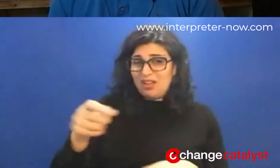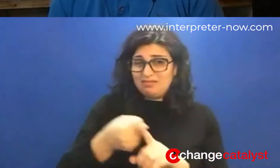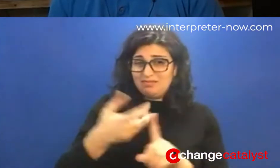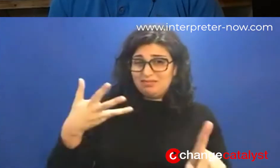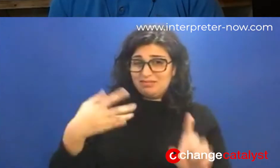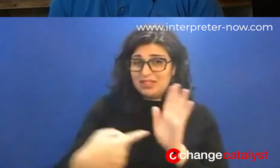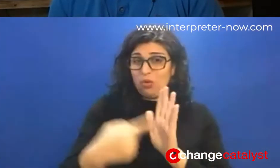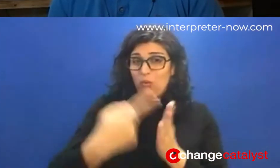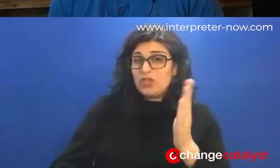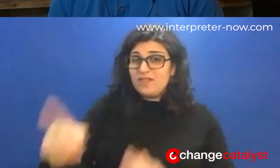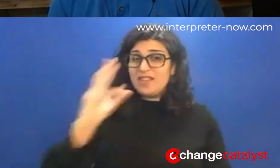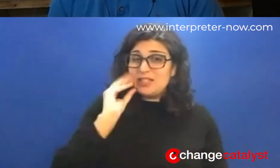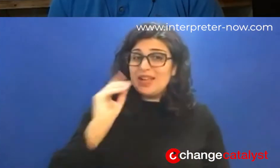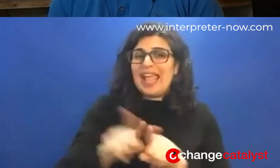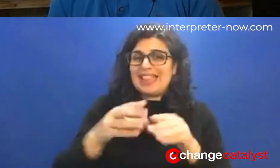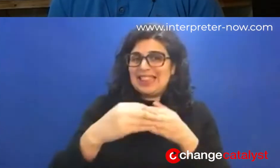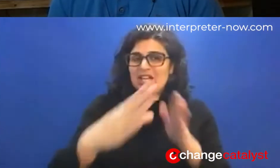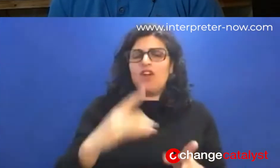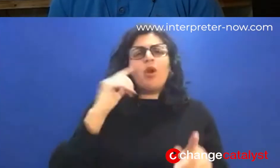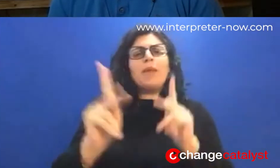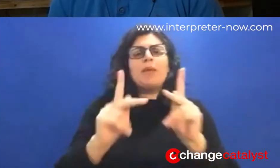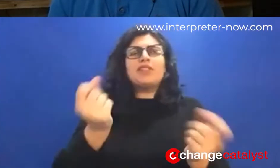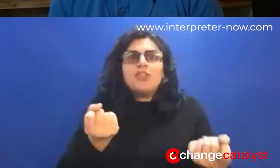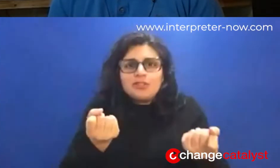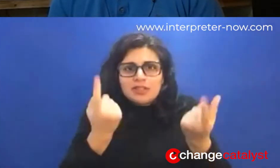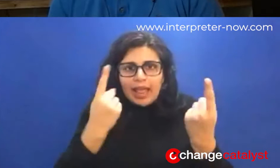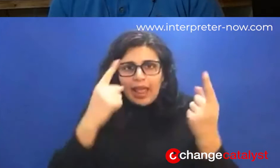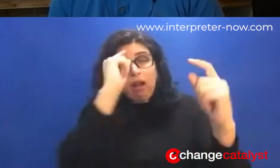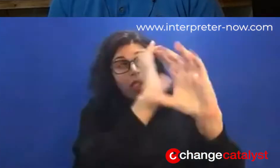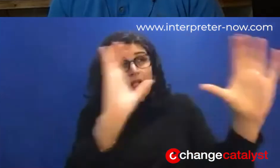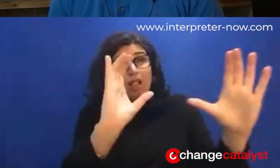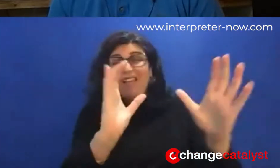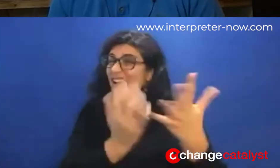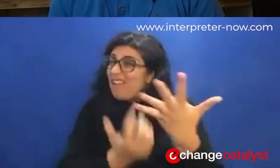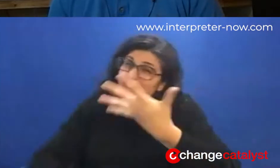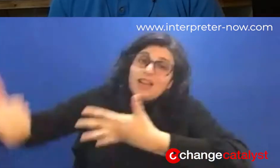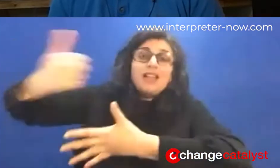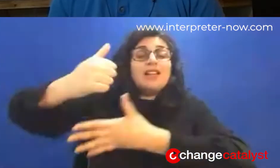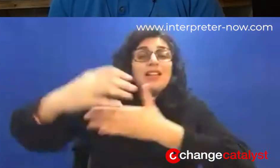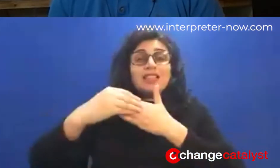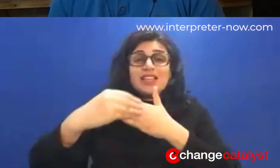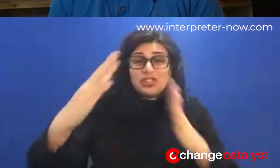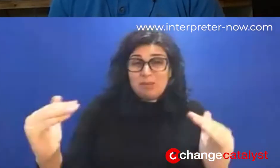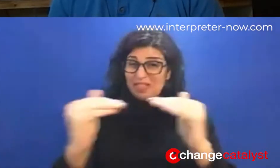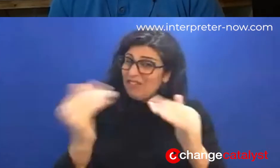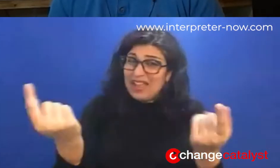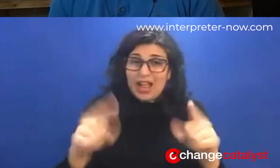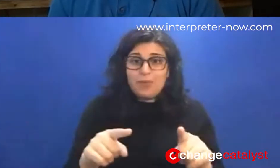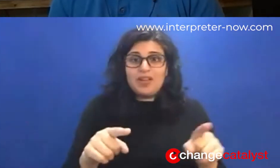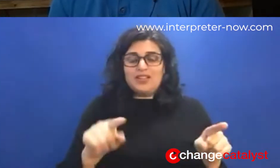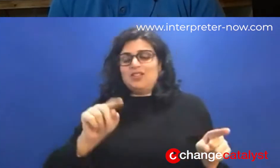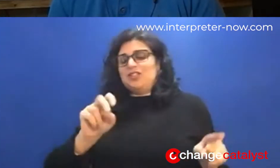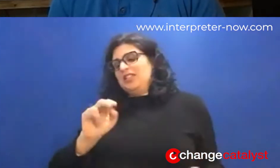what you've experienced as a leader, just so people have a sense of even at the leadership level, what happens? I can start this